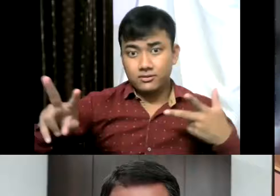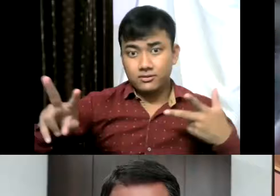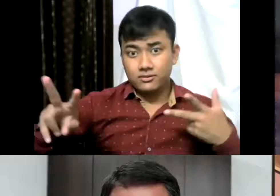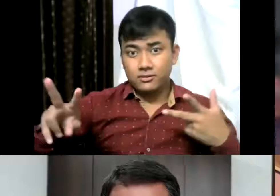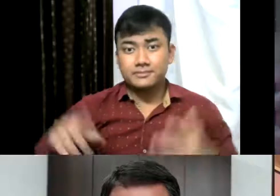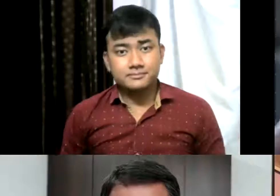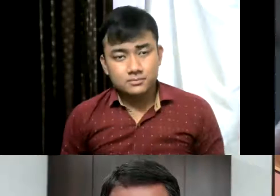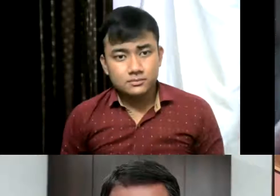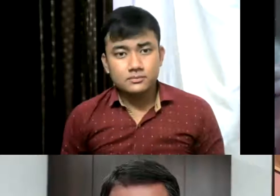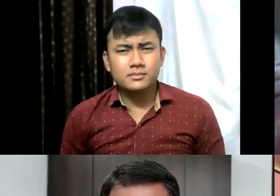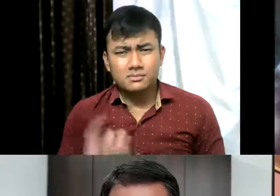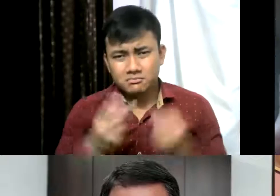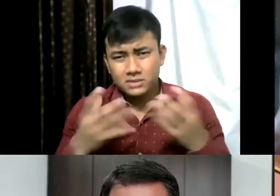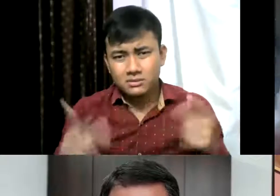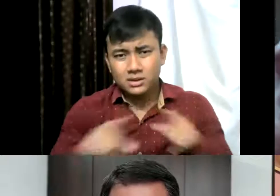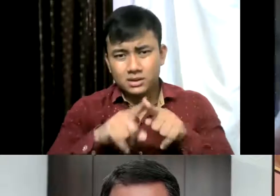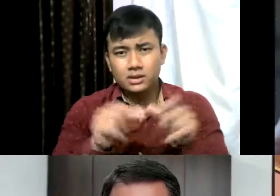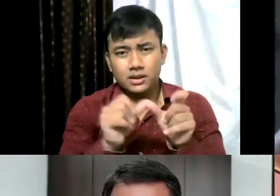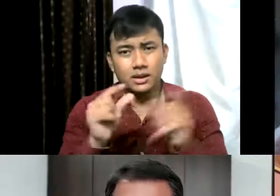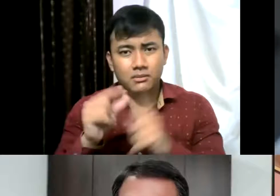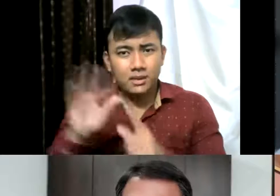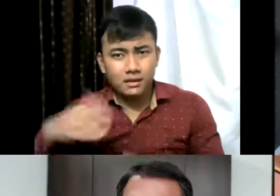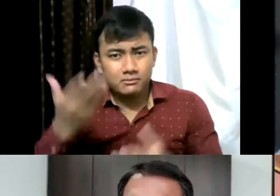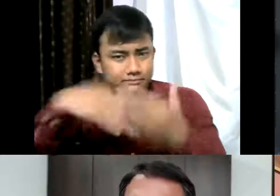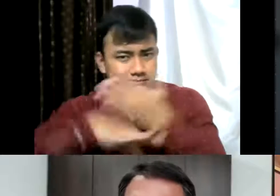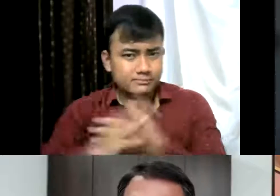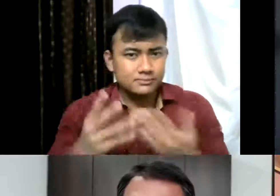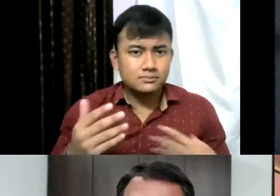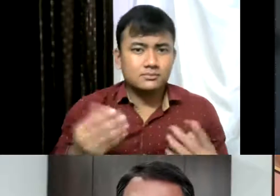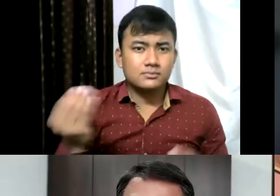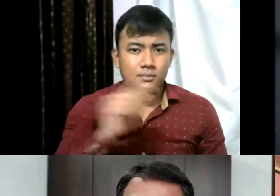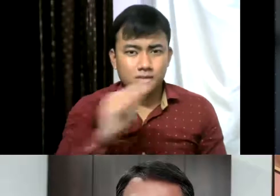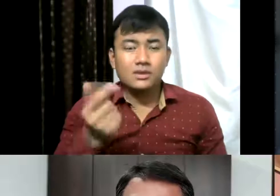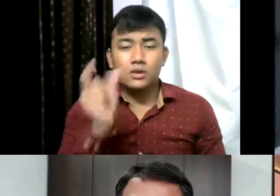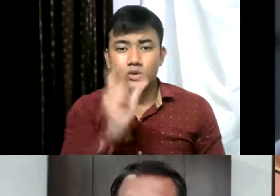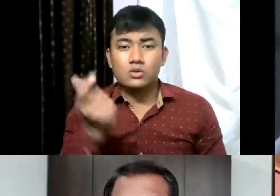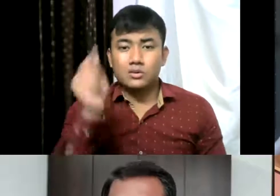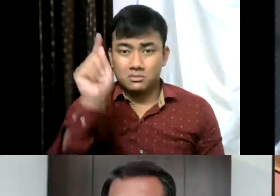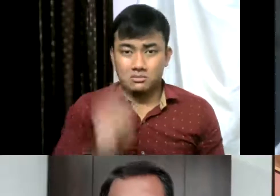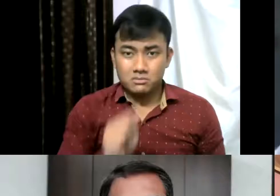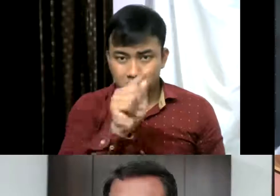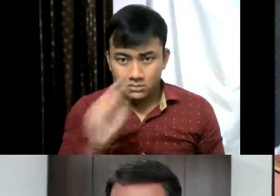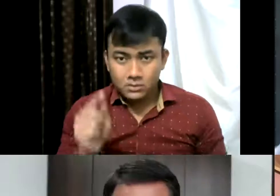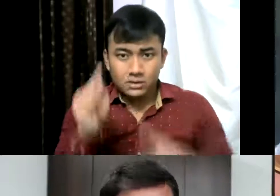There are several dating apps which also said that there's been an increase in the percentage of matches, there's been